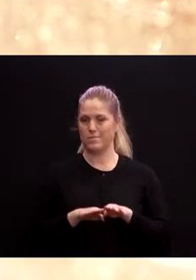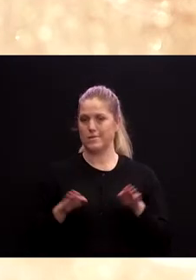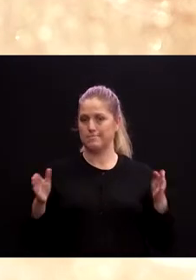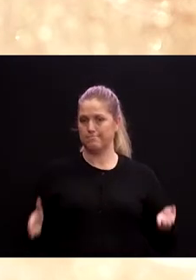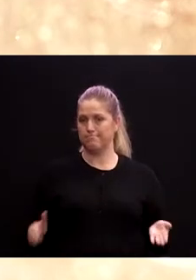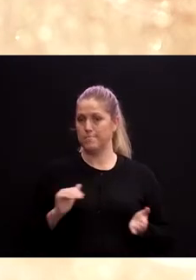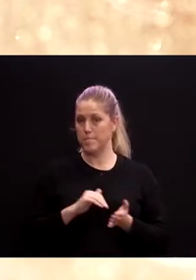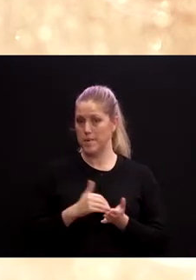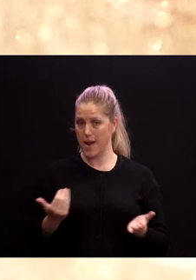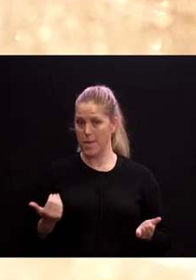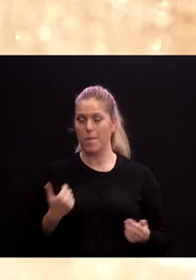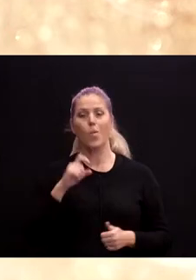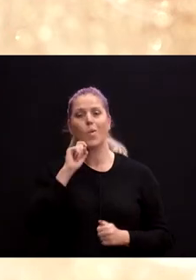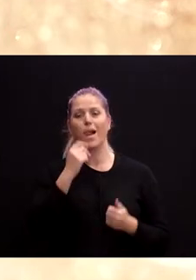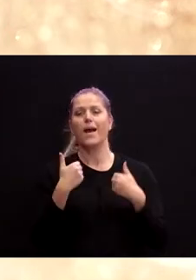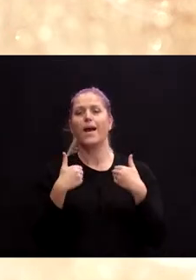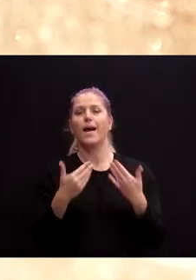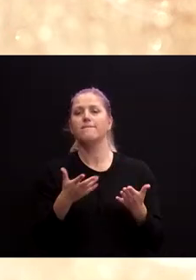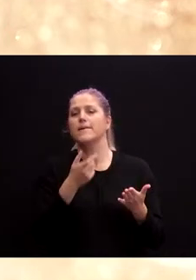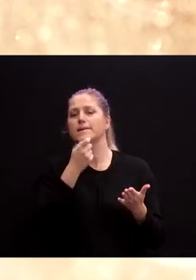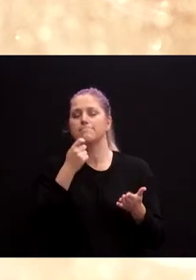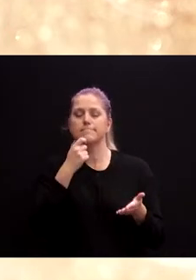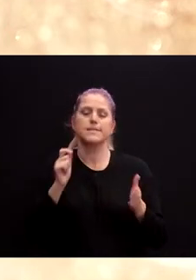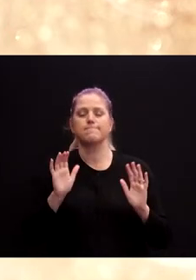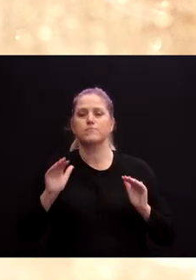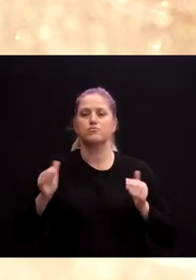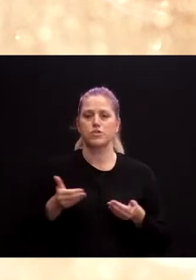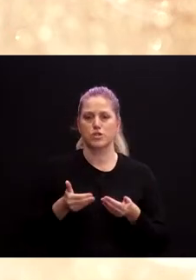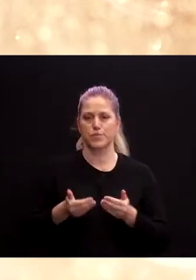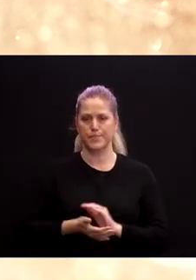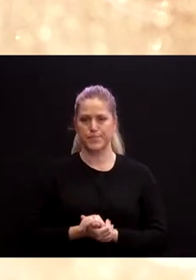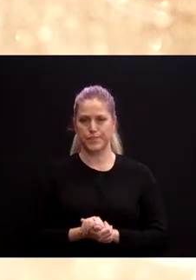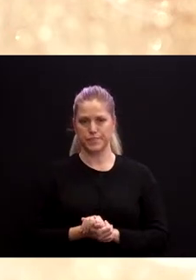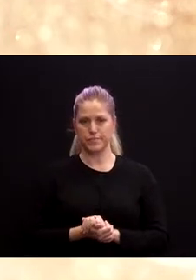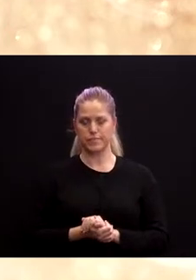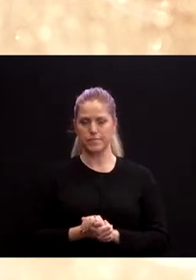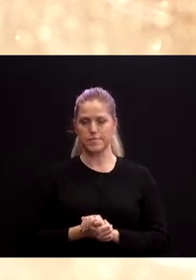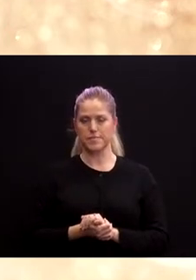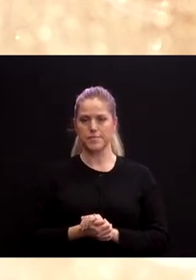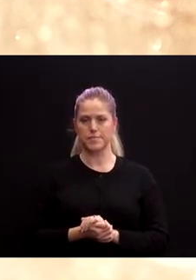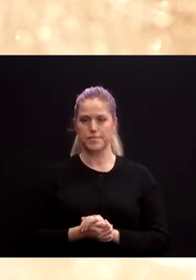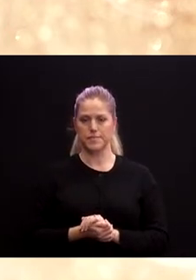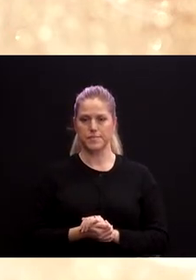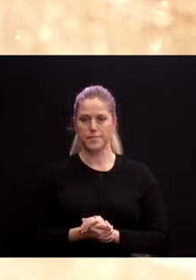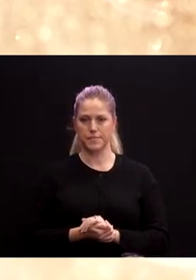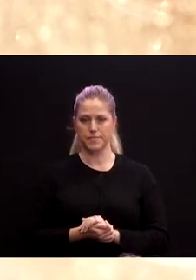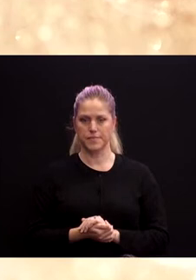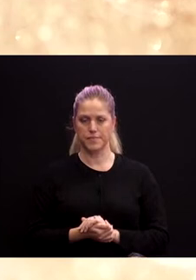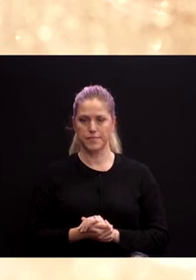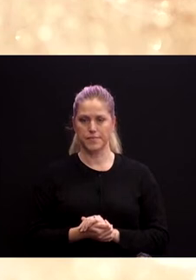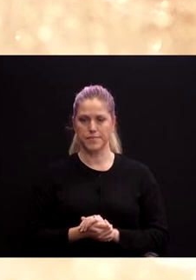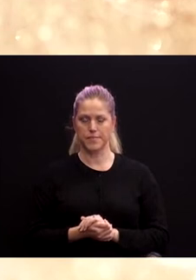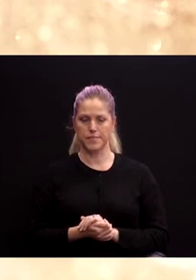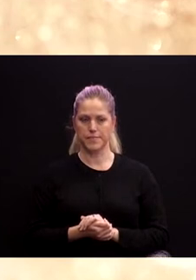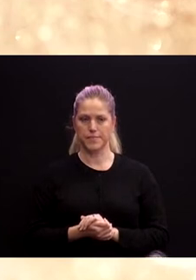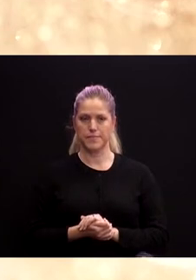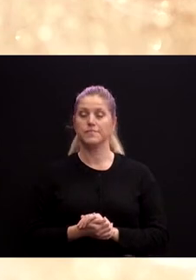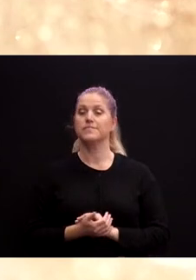that was outlined in the documents before us, but some of us may not recall.